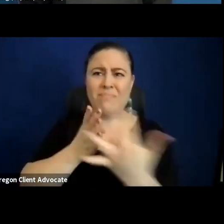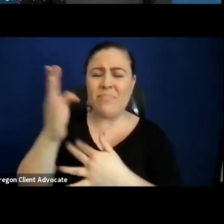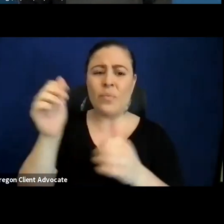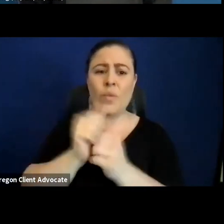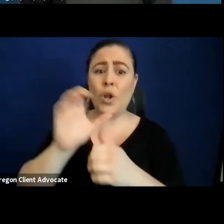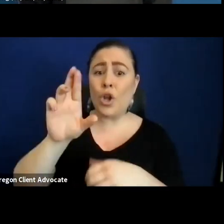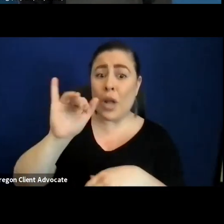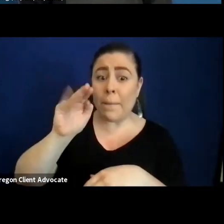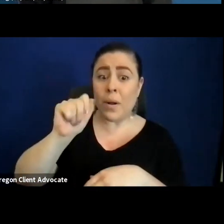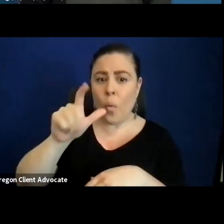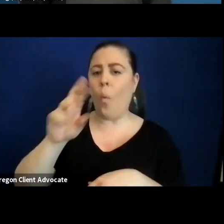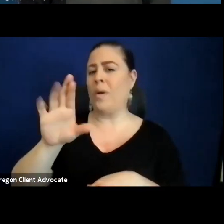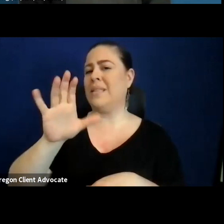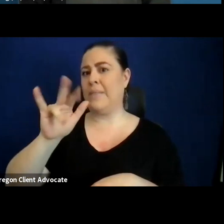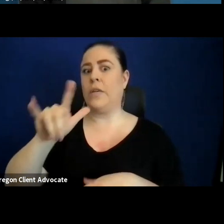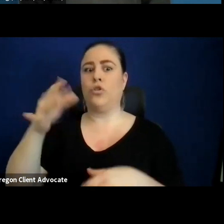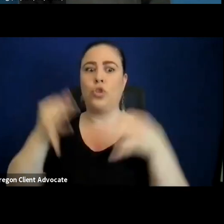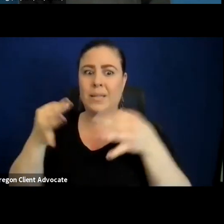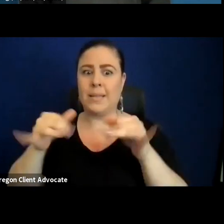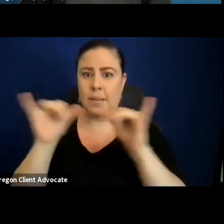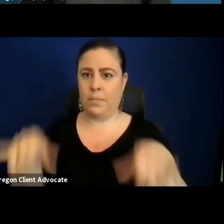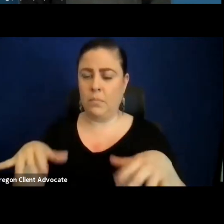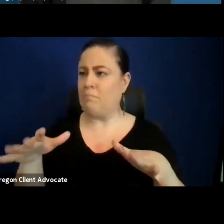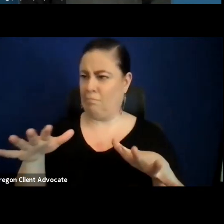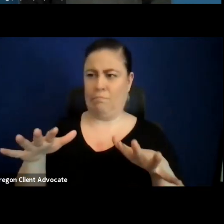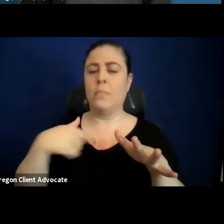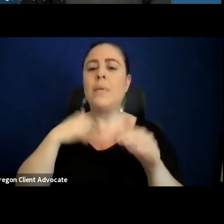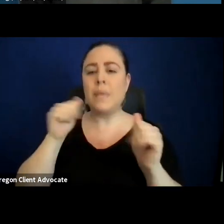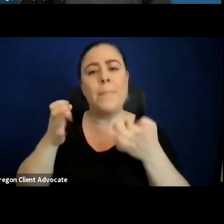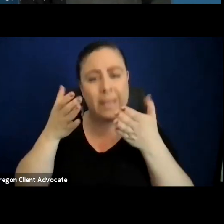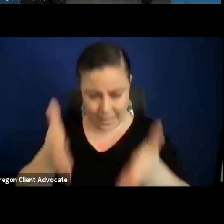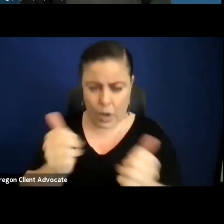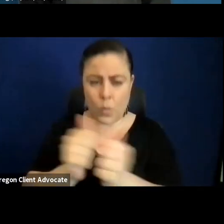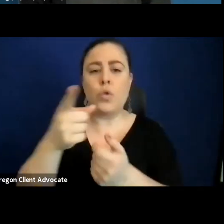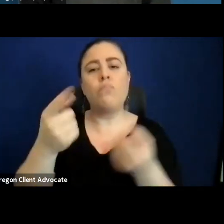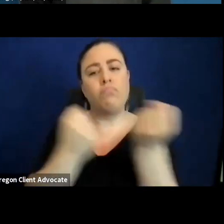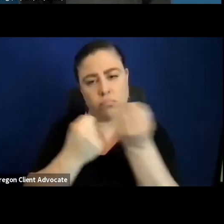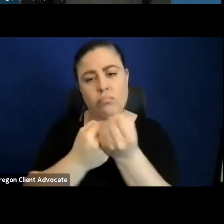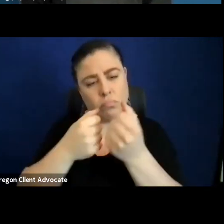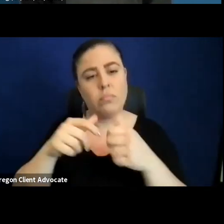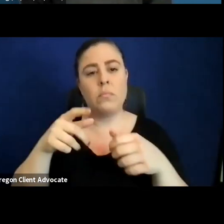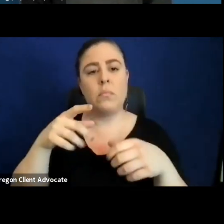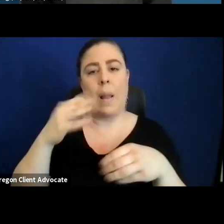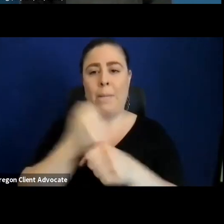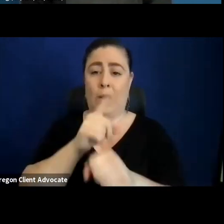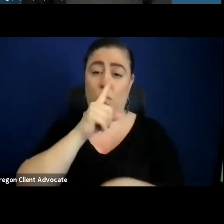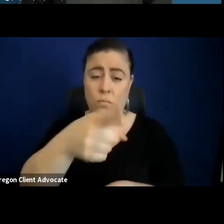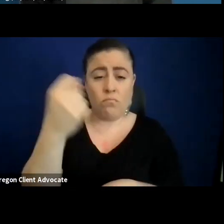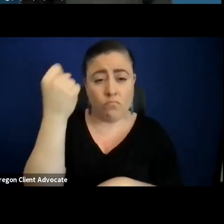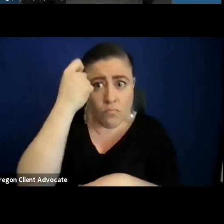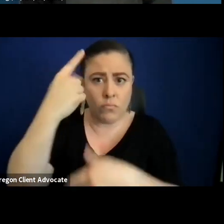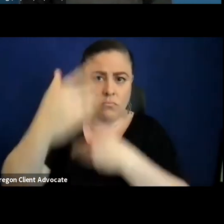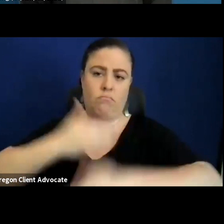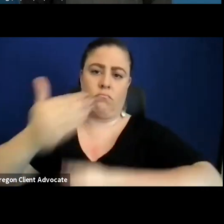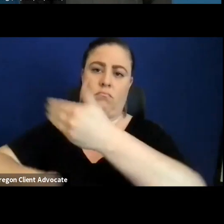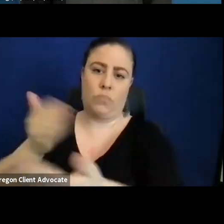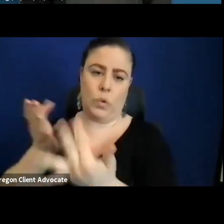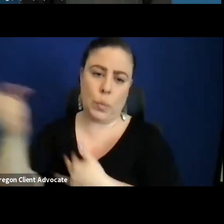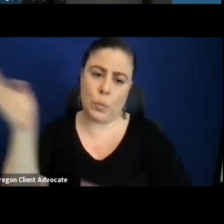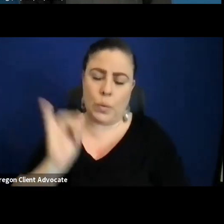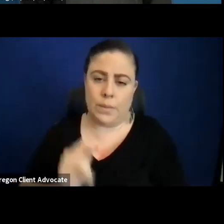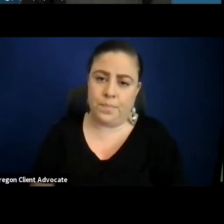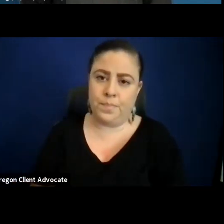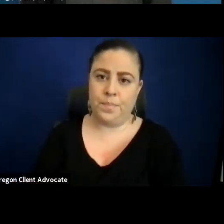process. If you feel like you're unsure with the criminal or civil justice system, we can be there with you to support you along the way and make sure